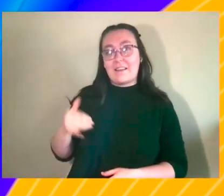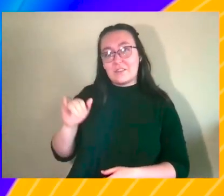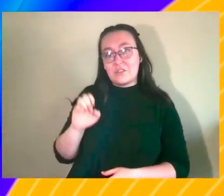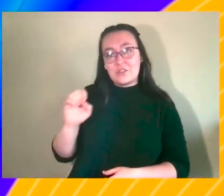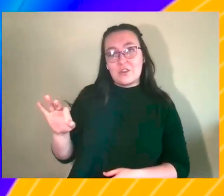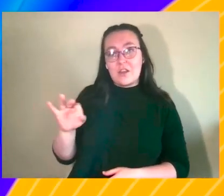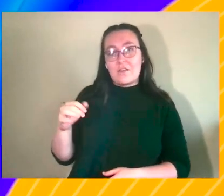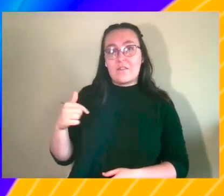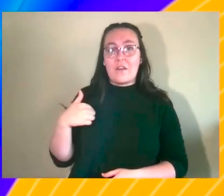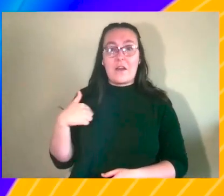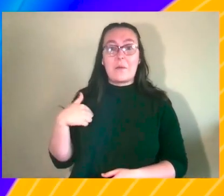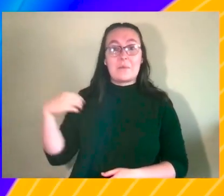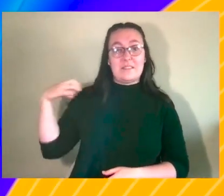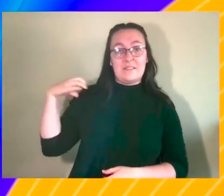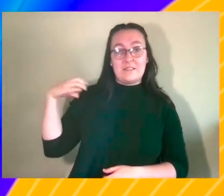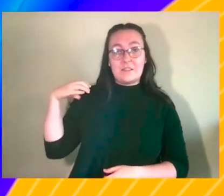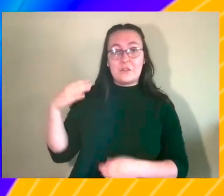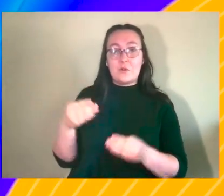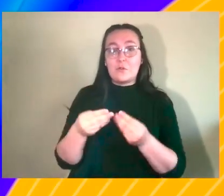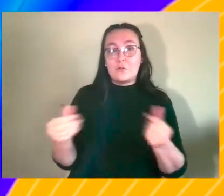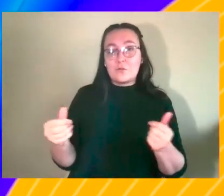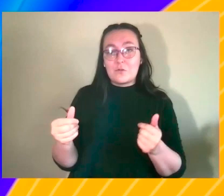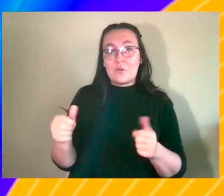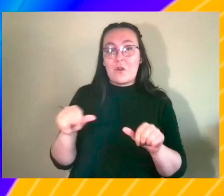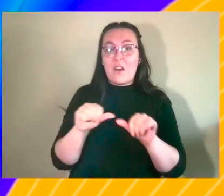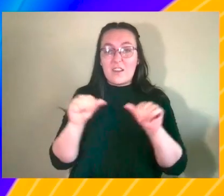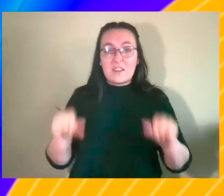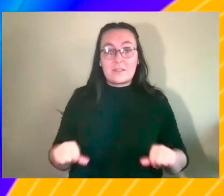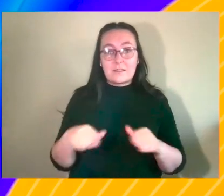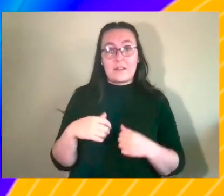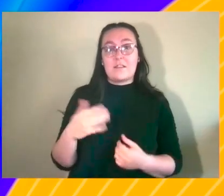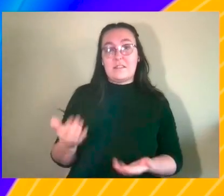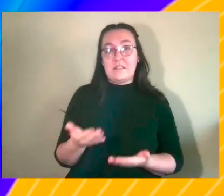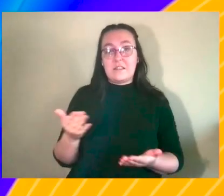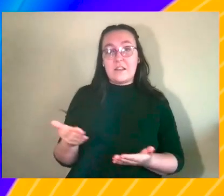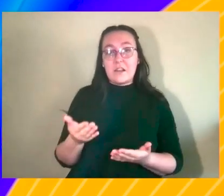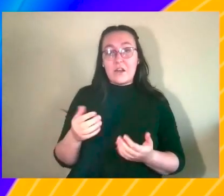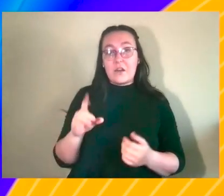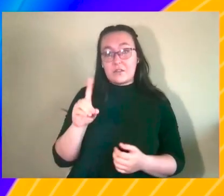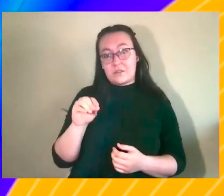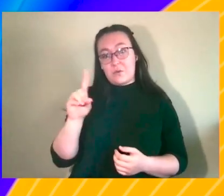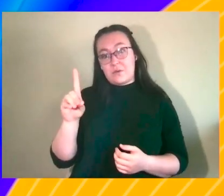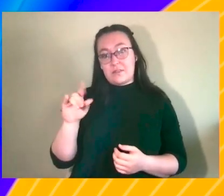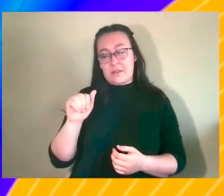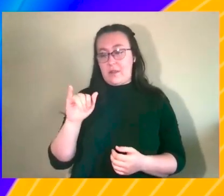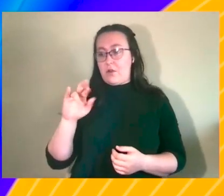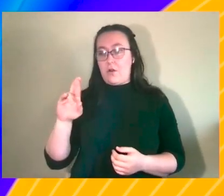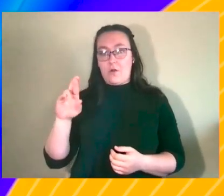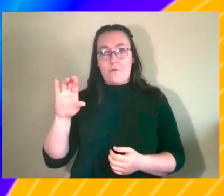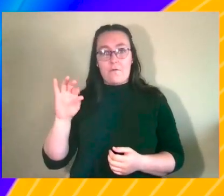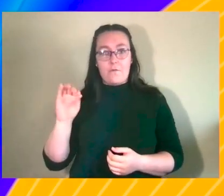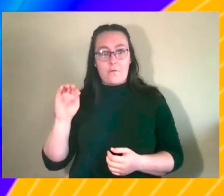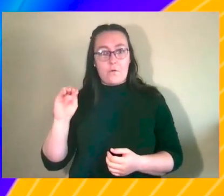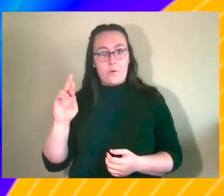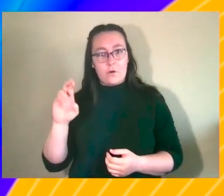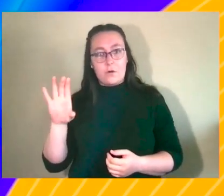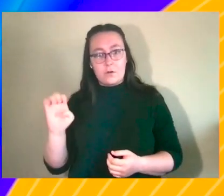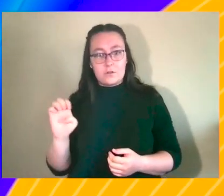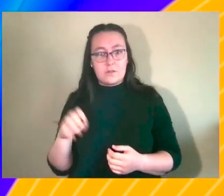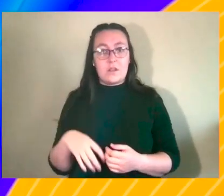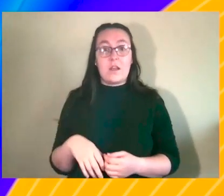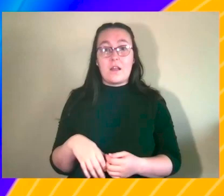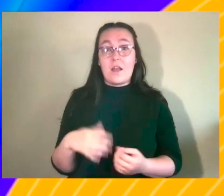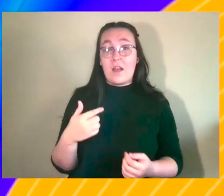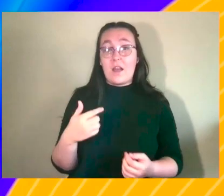solutions architect on our DoD Air Force team. But more important than me and AM, because... Wait, no, I'm going to stop you